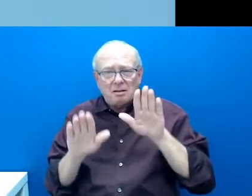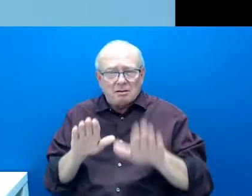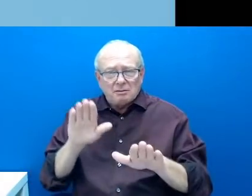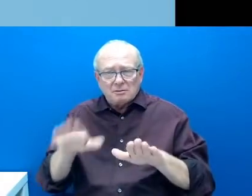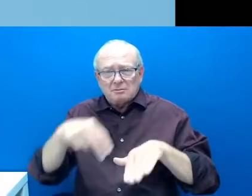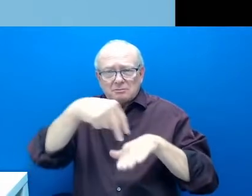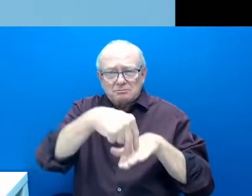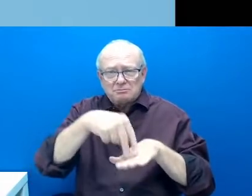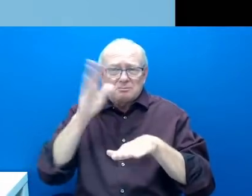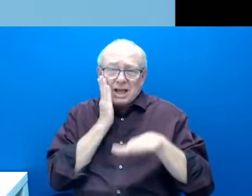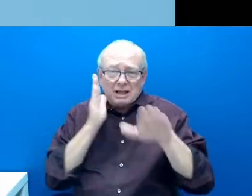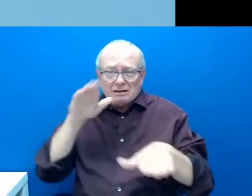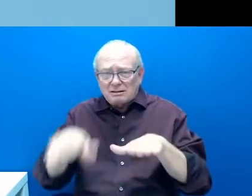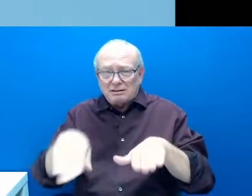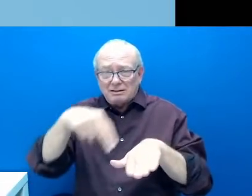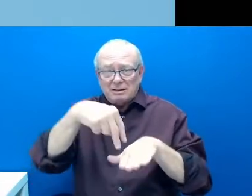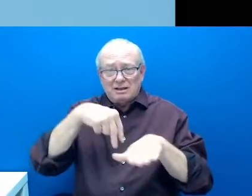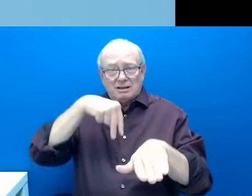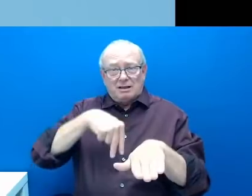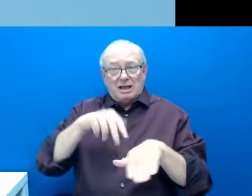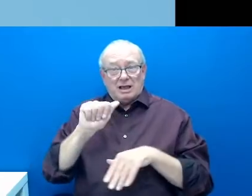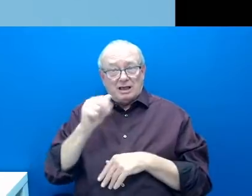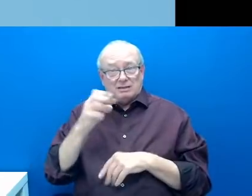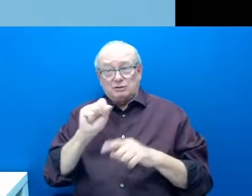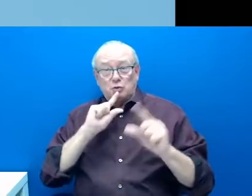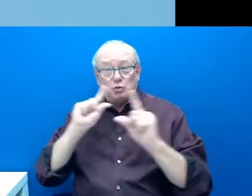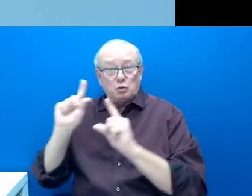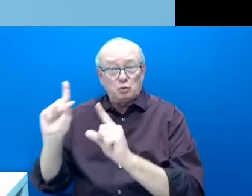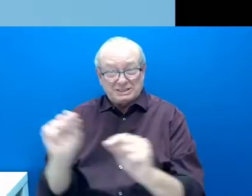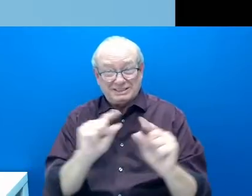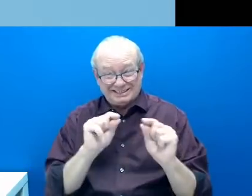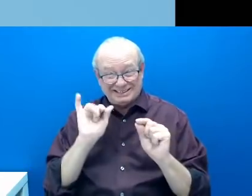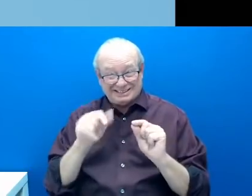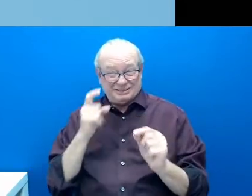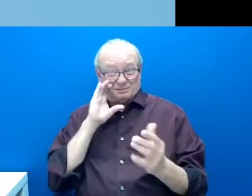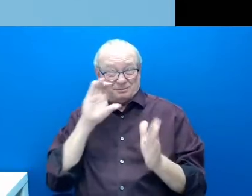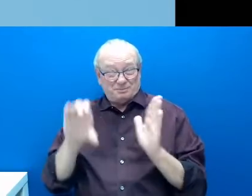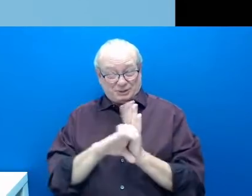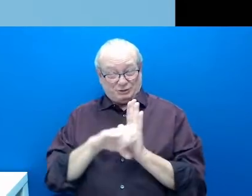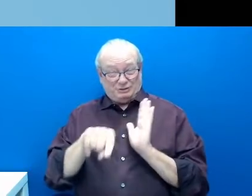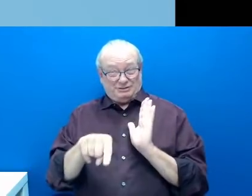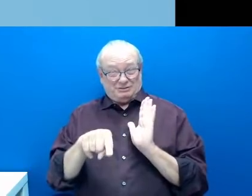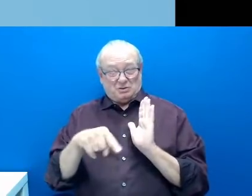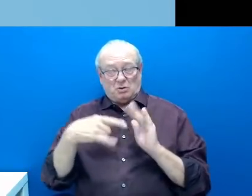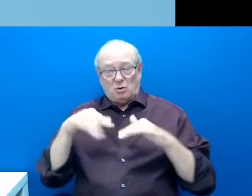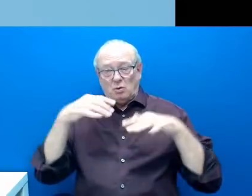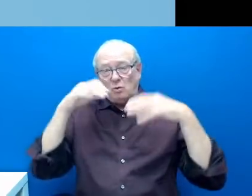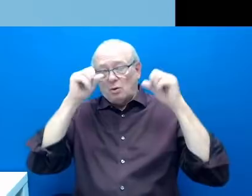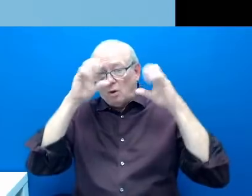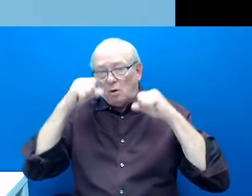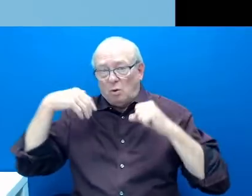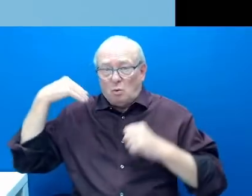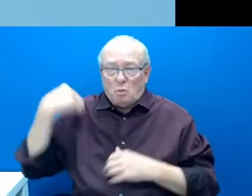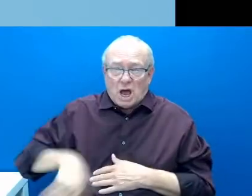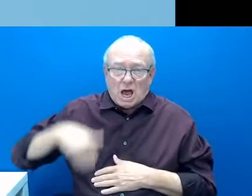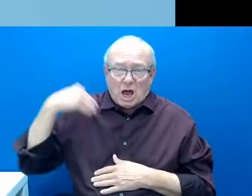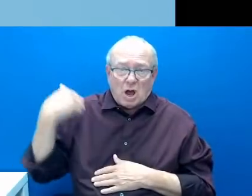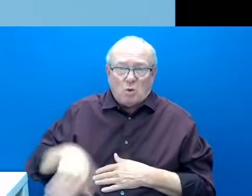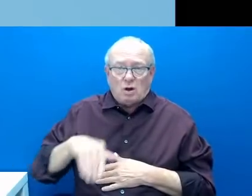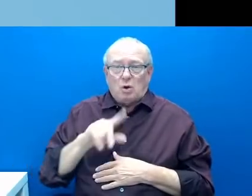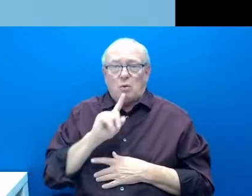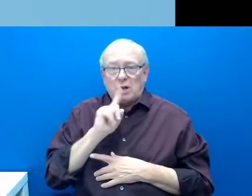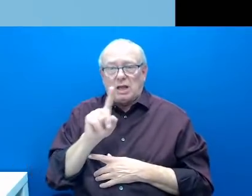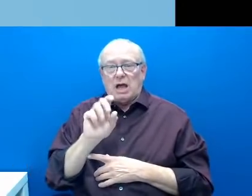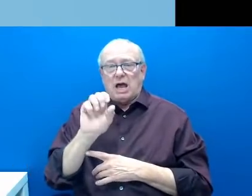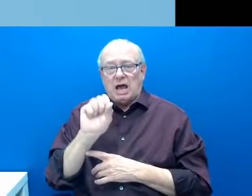but to have AHS tweet this out really was remarkable, and it really is, to me, an